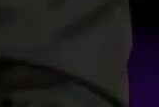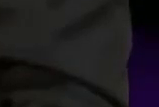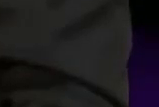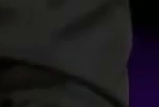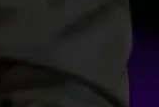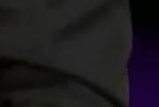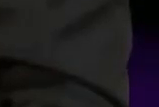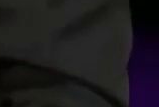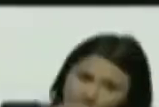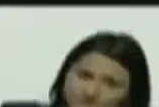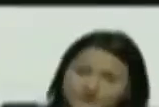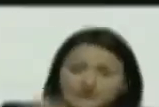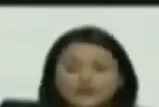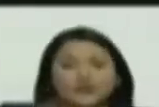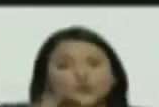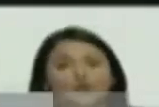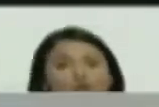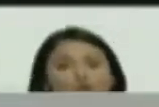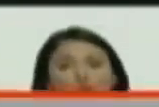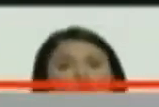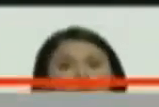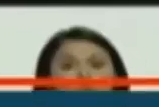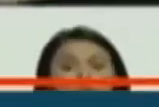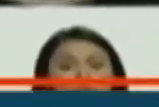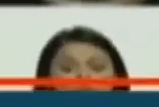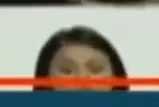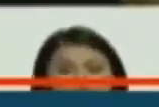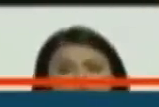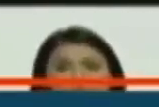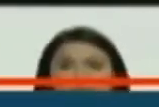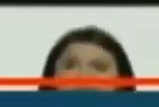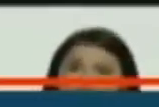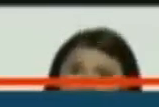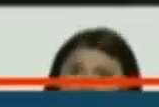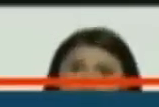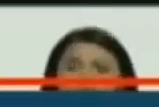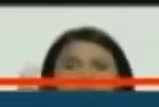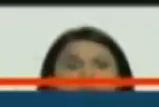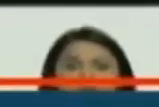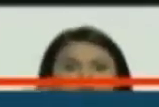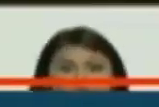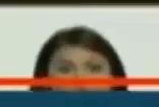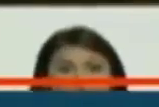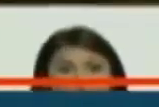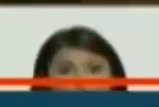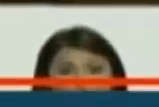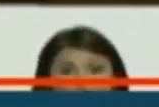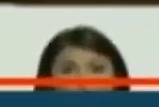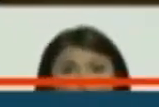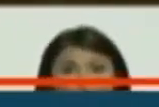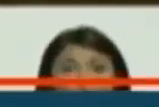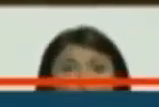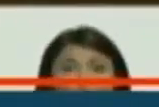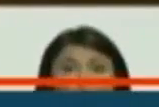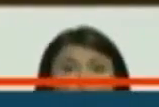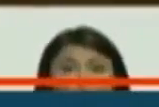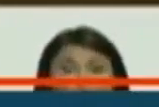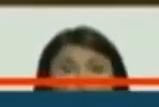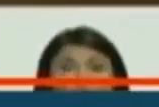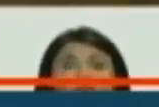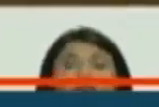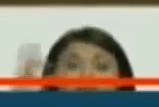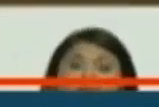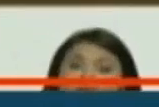referendum by unanimous decision. Furthermore, the document states that Venezuela will continue to exercise its sovereignty and territorial integrity as